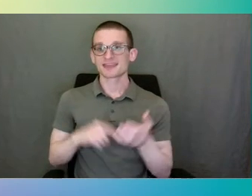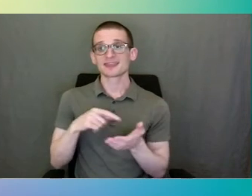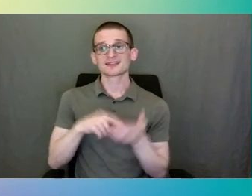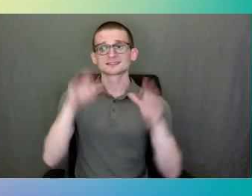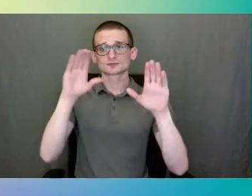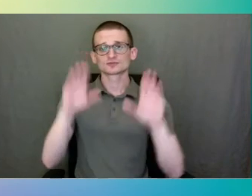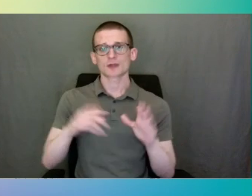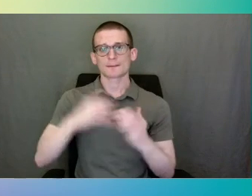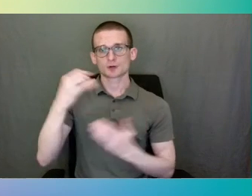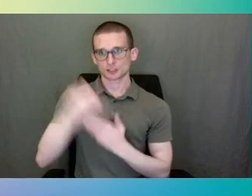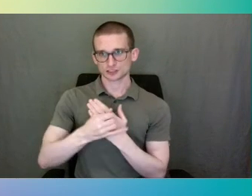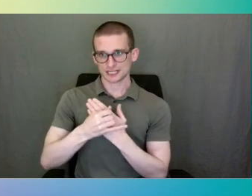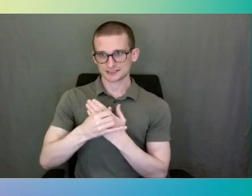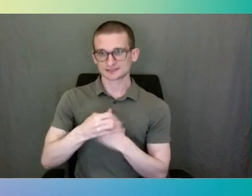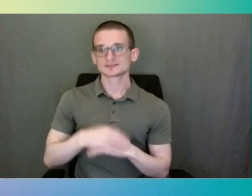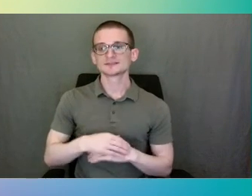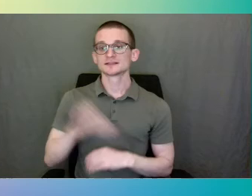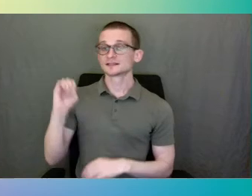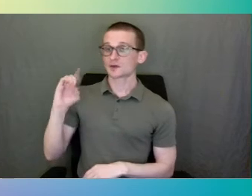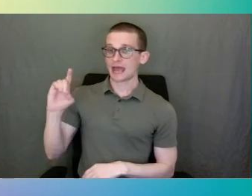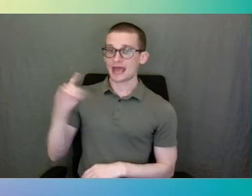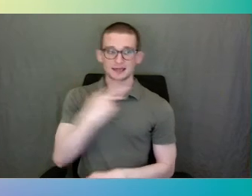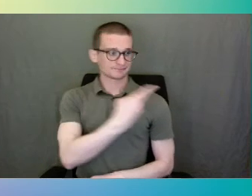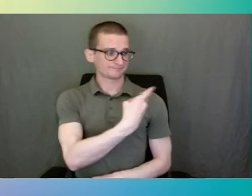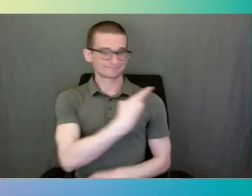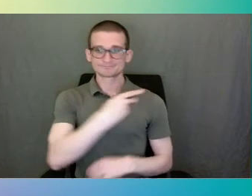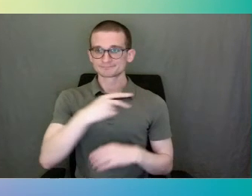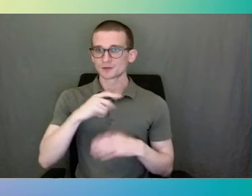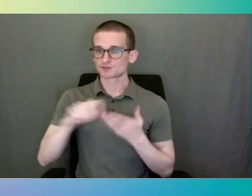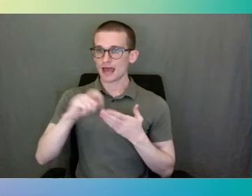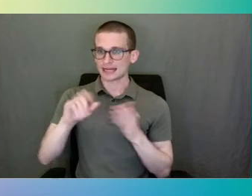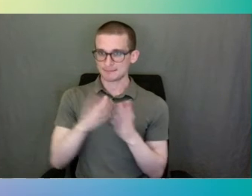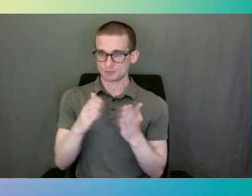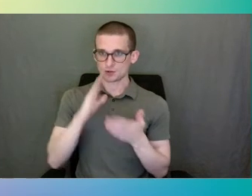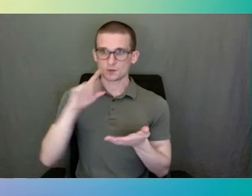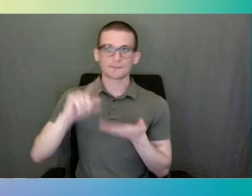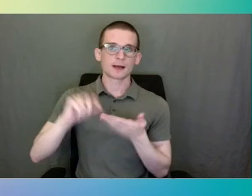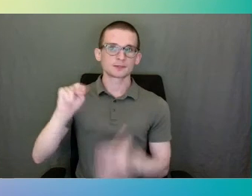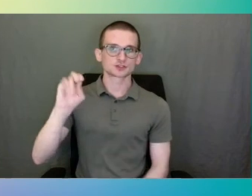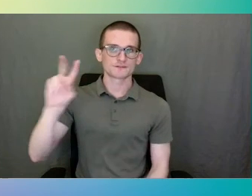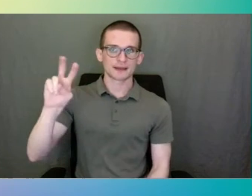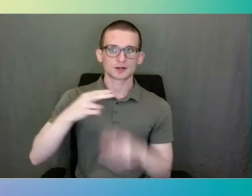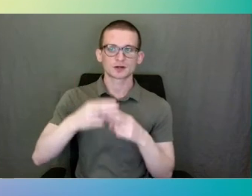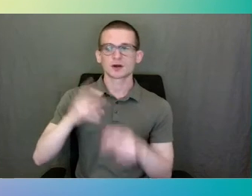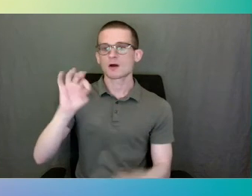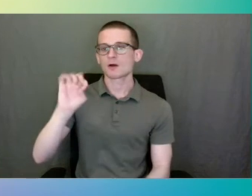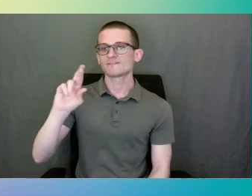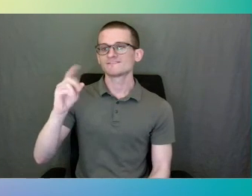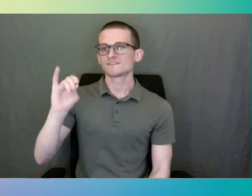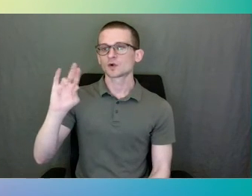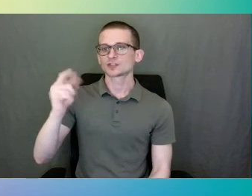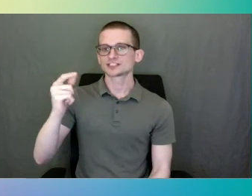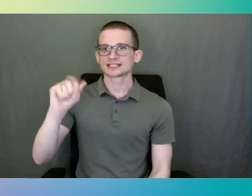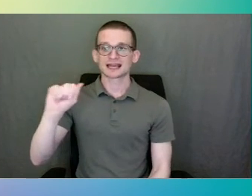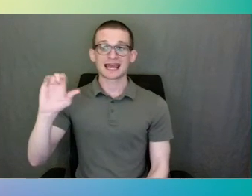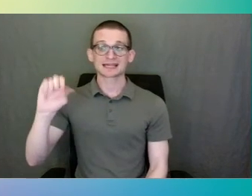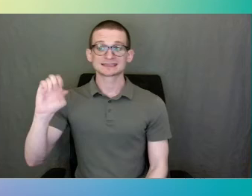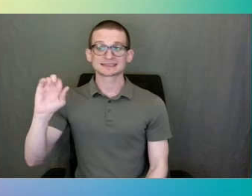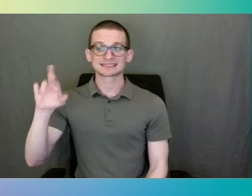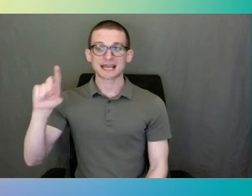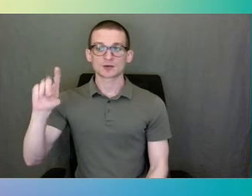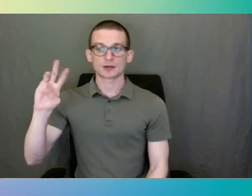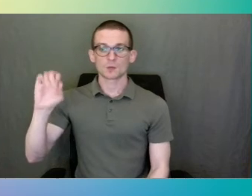So not only are Ed and I co-authoring a book, which will be out in November, called Forging a Sacred Weapon from David's Letter, How the Bible